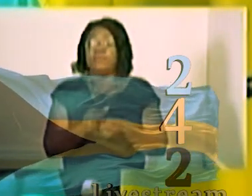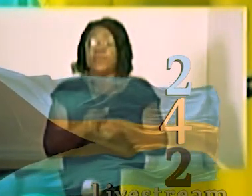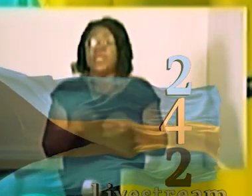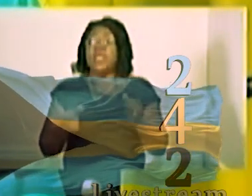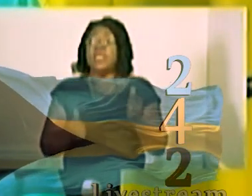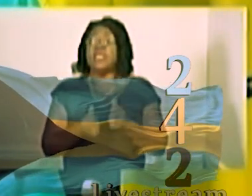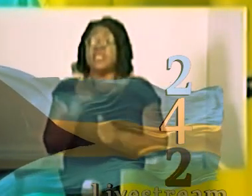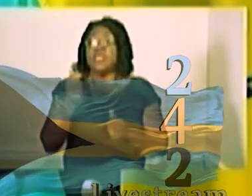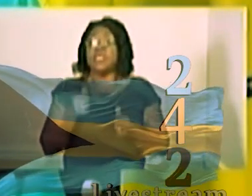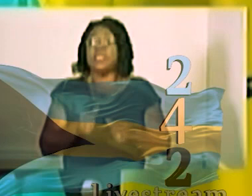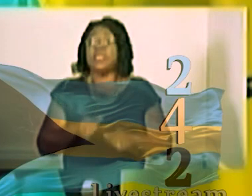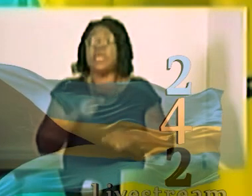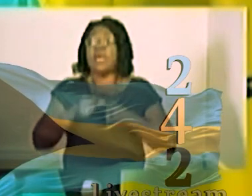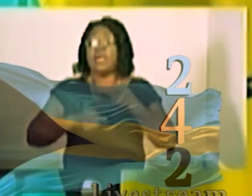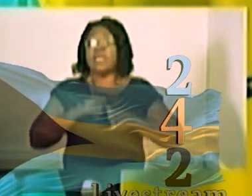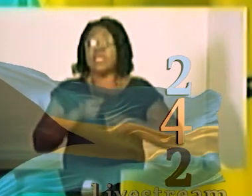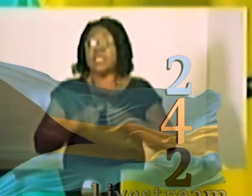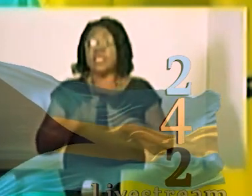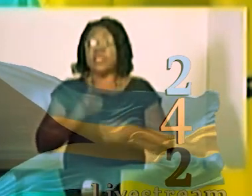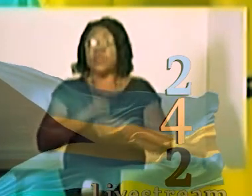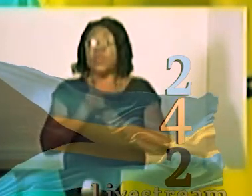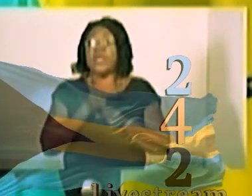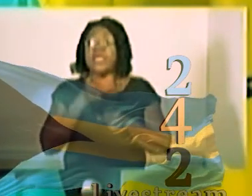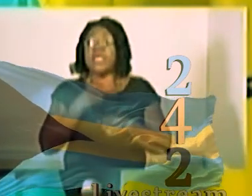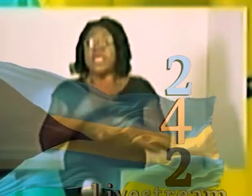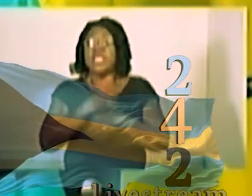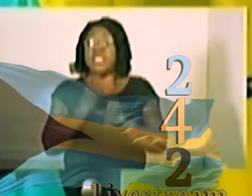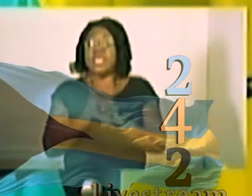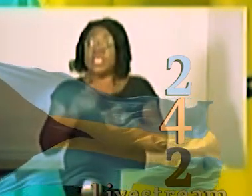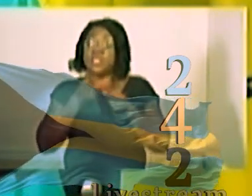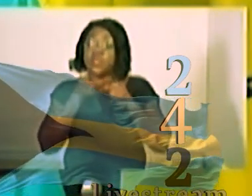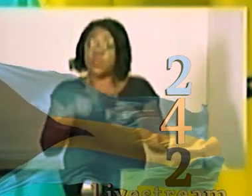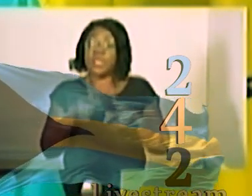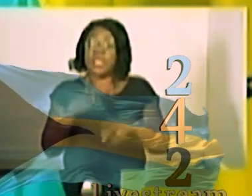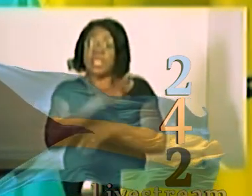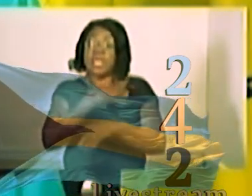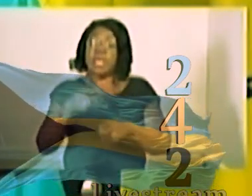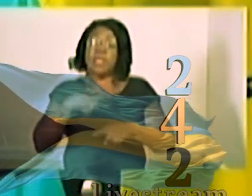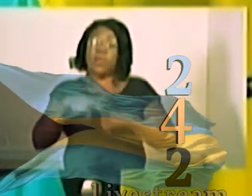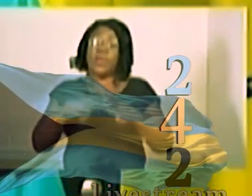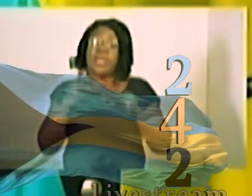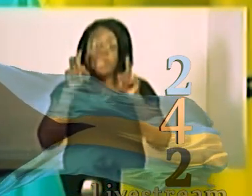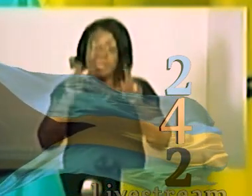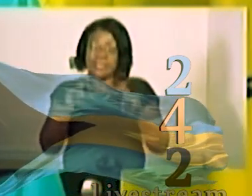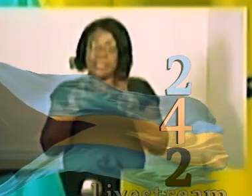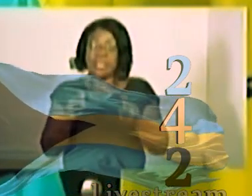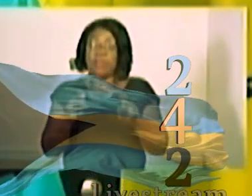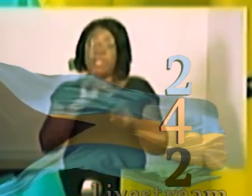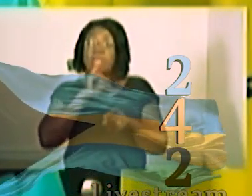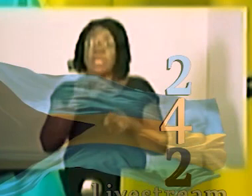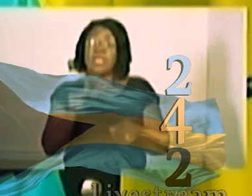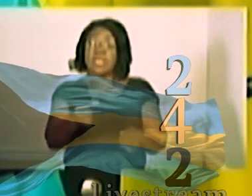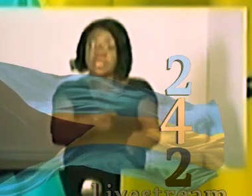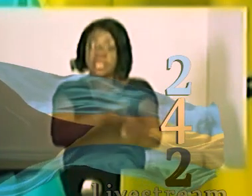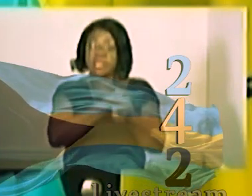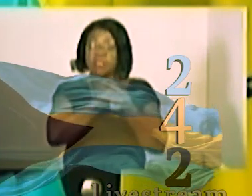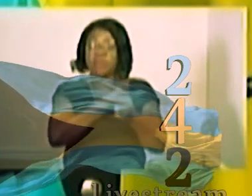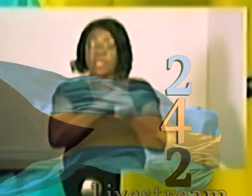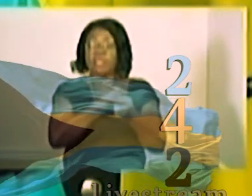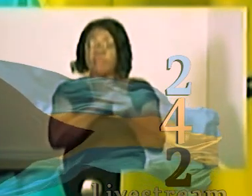Such capacity to make changes quickly and when necessary is a strength.